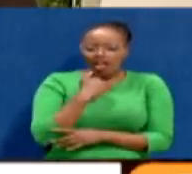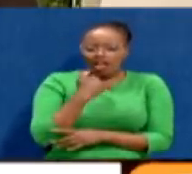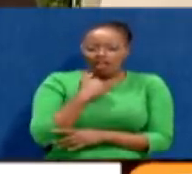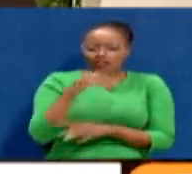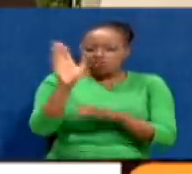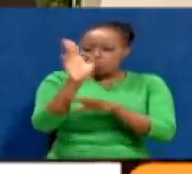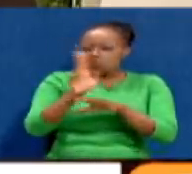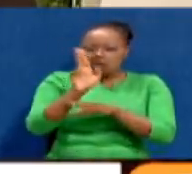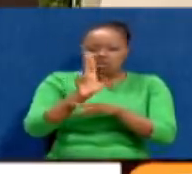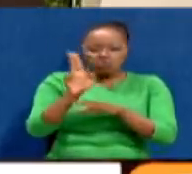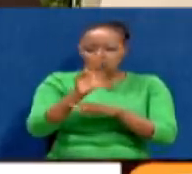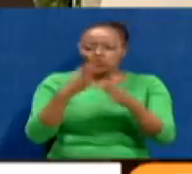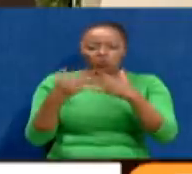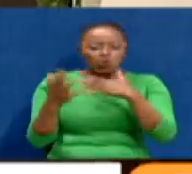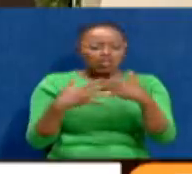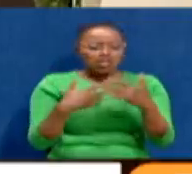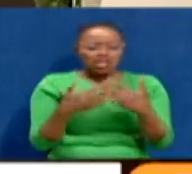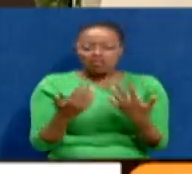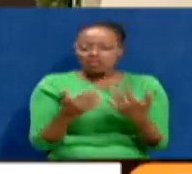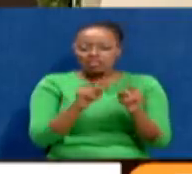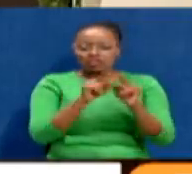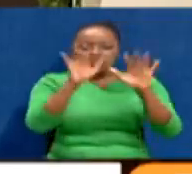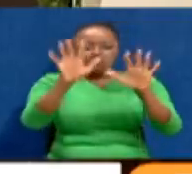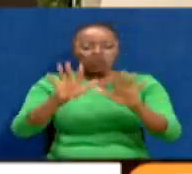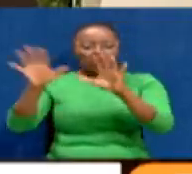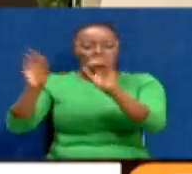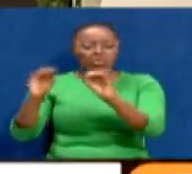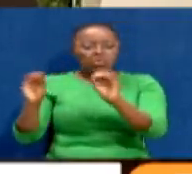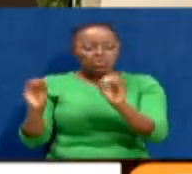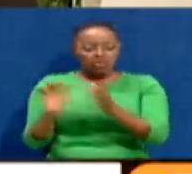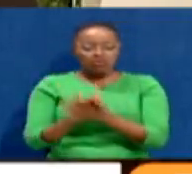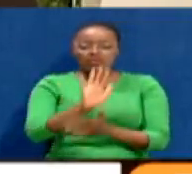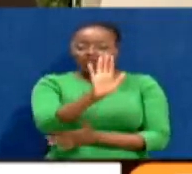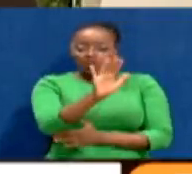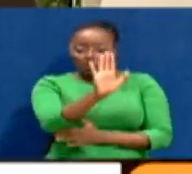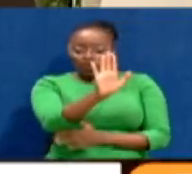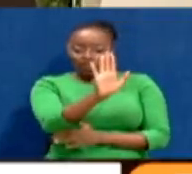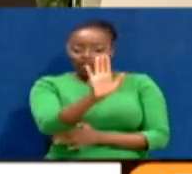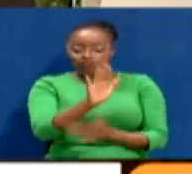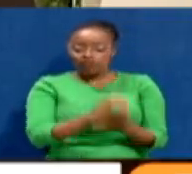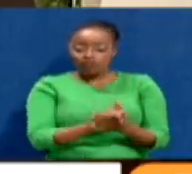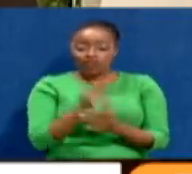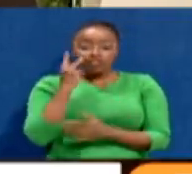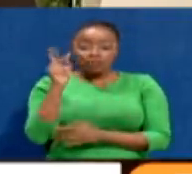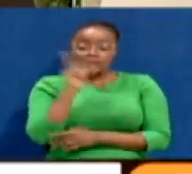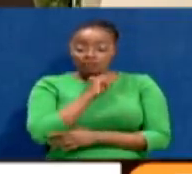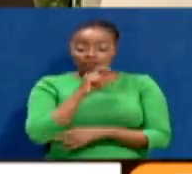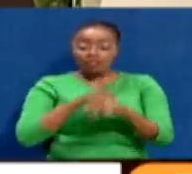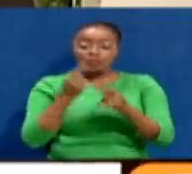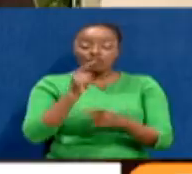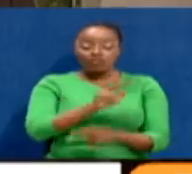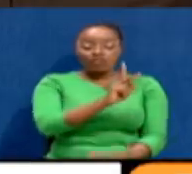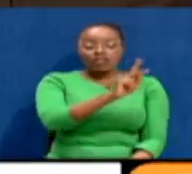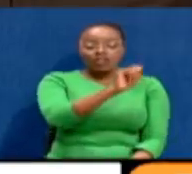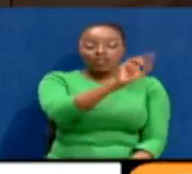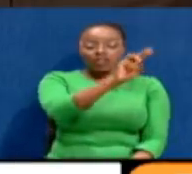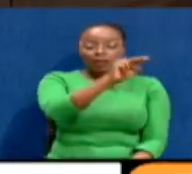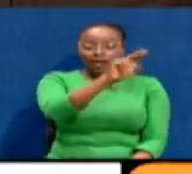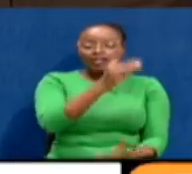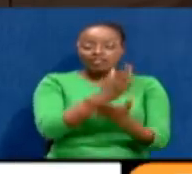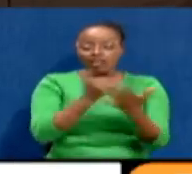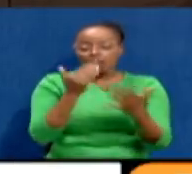for use in what ought to be a rally per se. So Kimani Ichung'wah, let me get this right. Let me get this right. Him when he's speaking. Kimani Ichung'wah, and we have